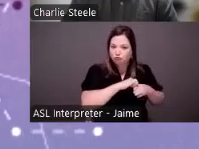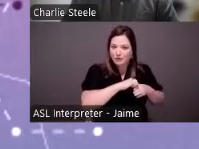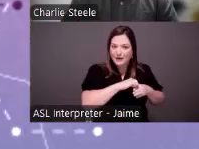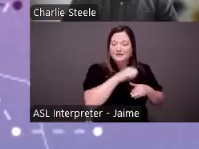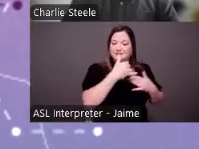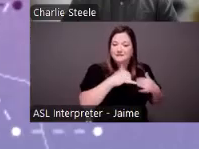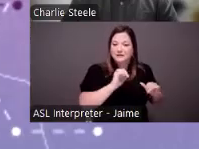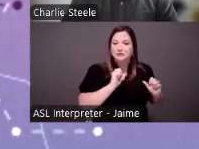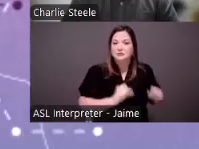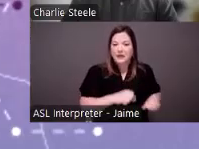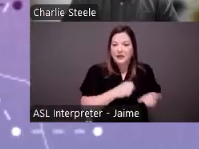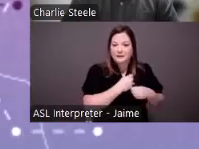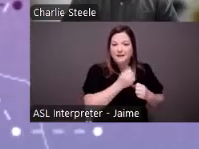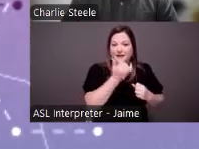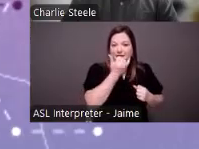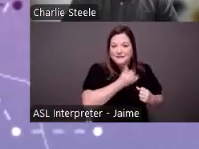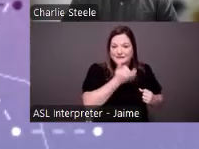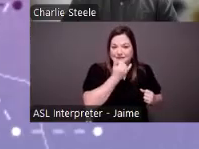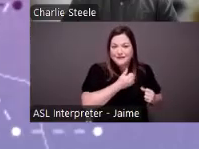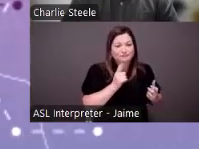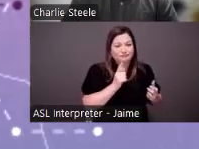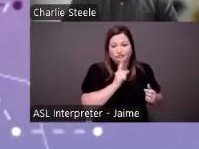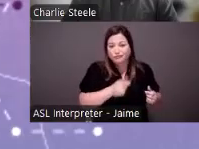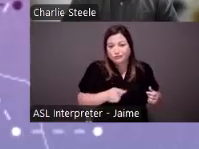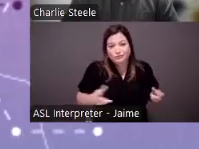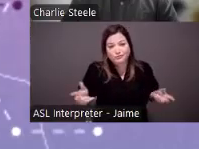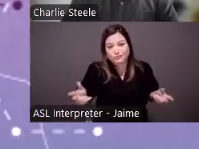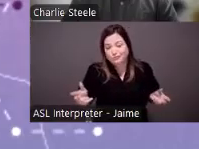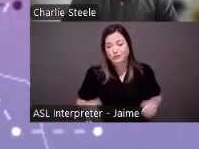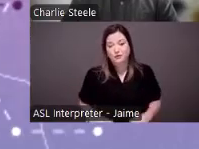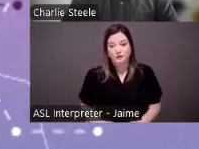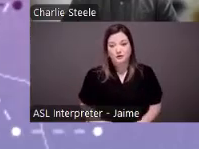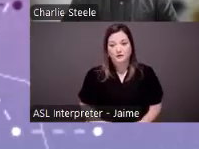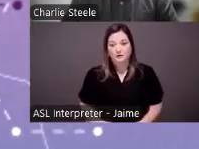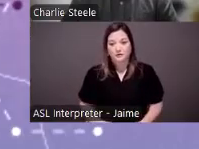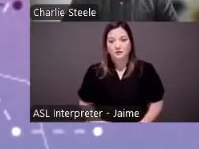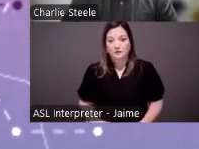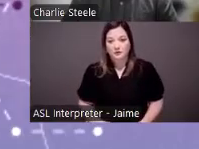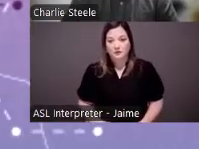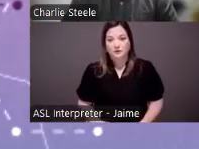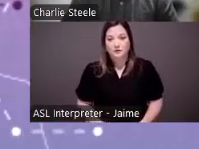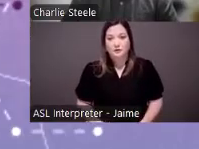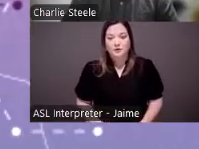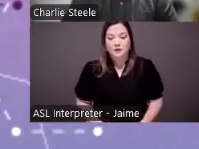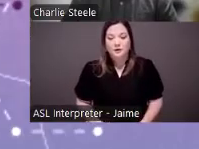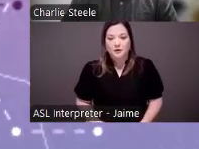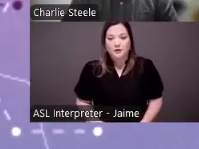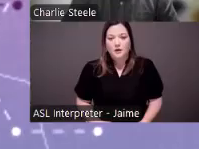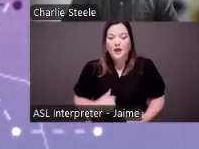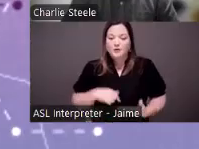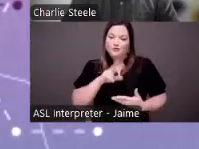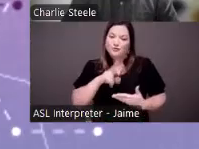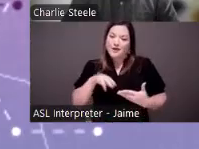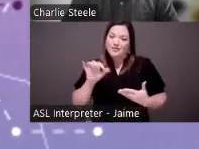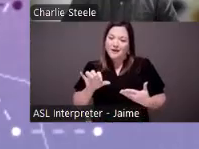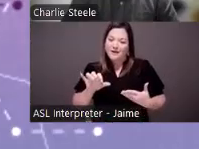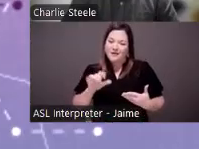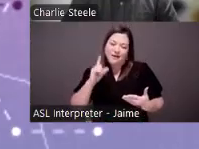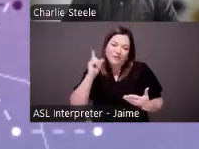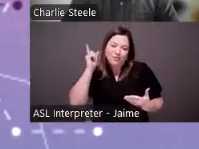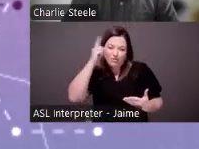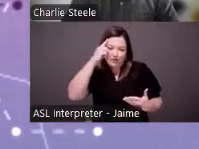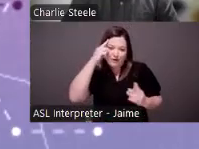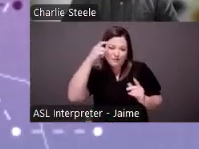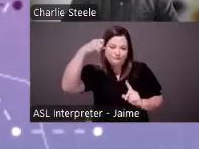make mistakes, which is very true. And I think another point that I thought of when I read this is that